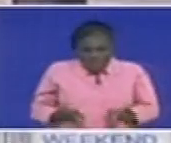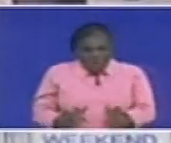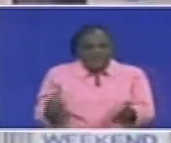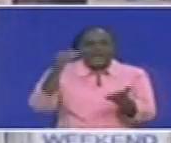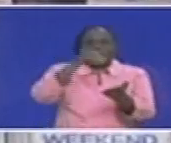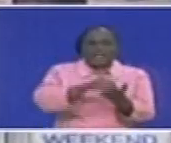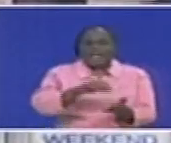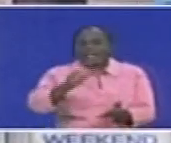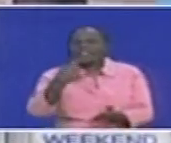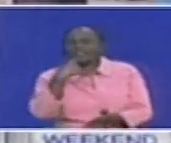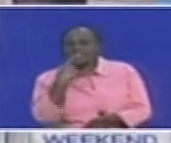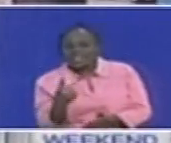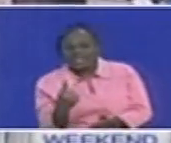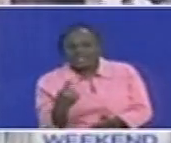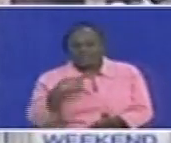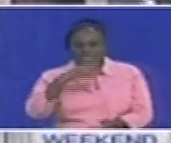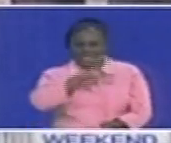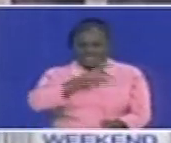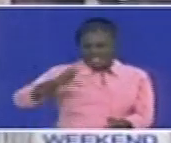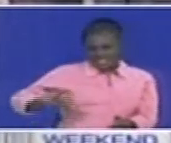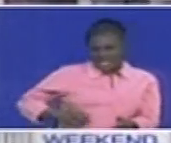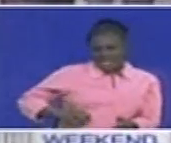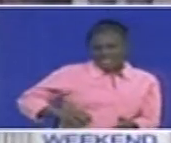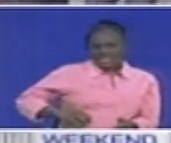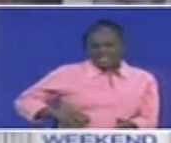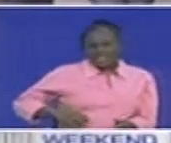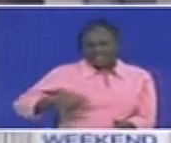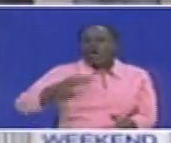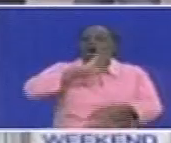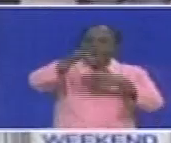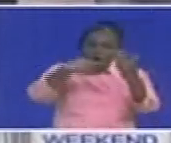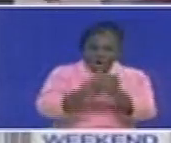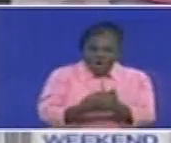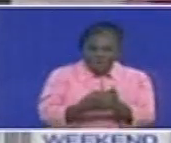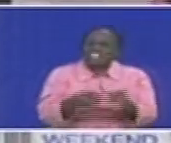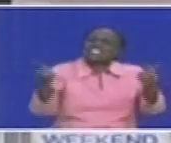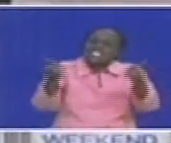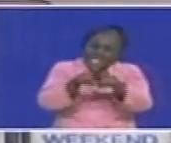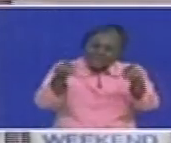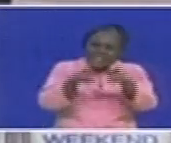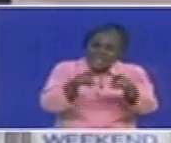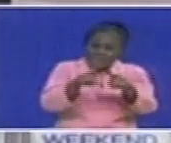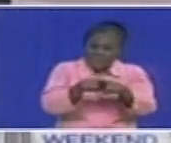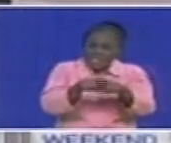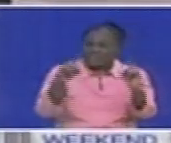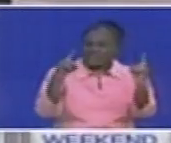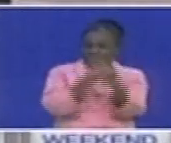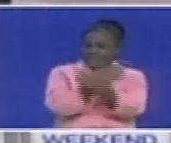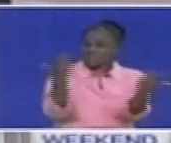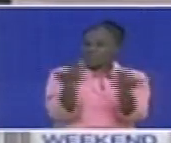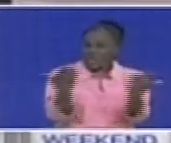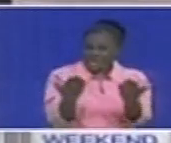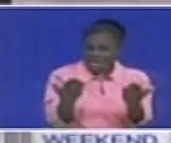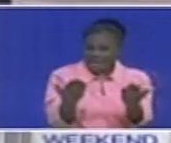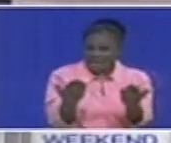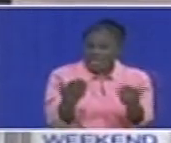ama mwingine anasema ati mini Christianity, ama mwingine anasema sijaokoka. Sisi wote tuko the same. Kitu ambayo inatupatia different kabisa